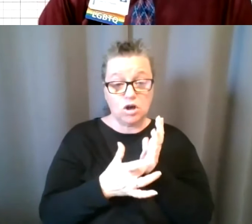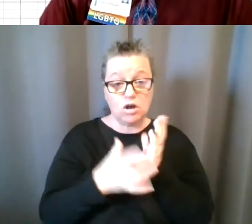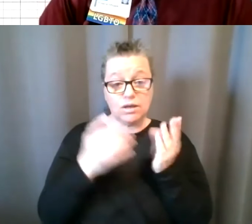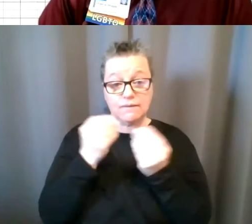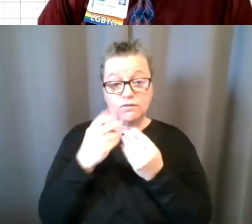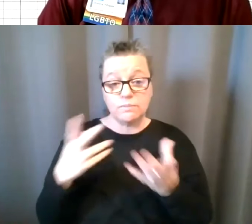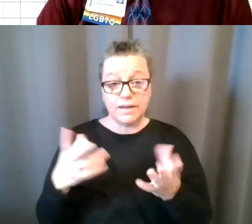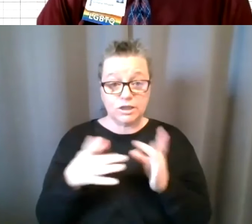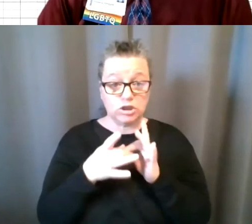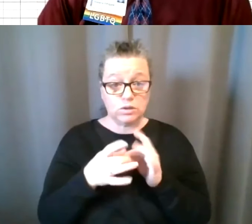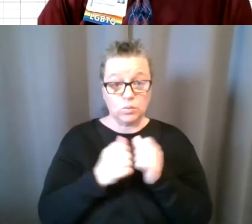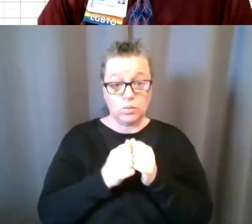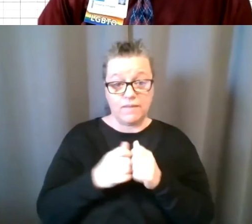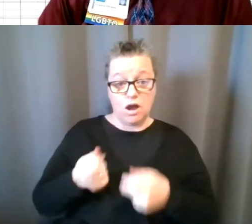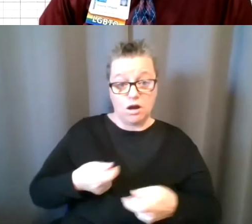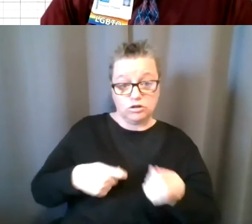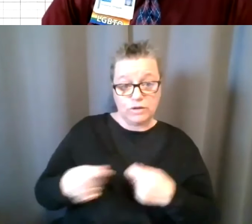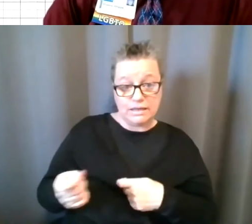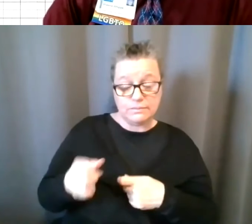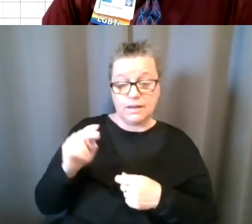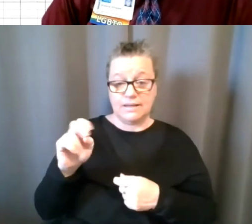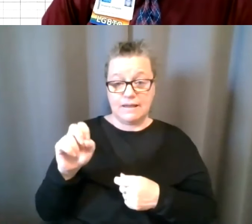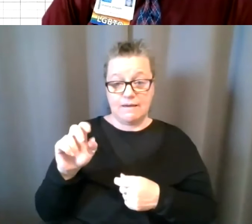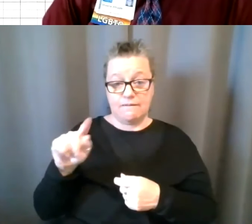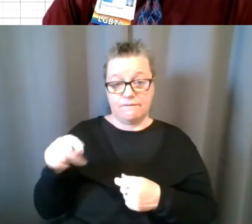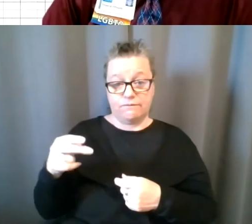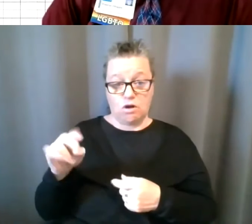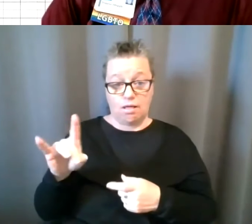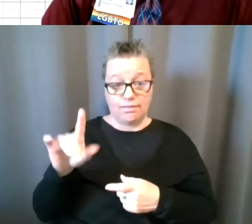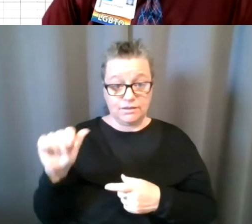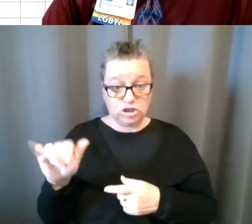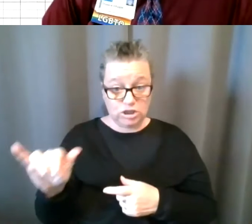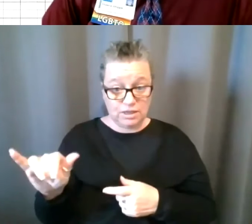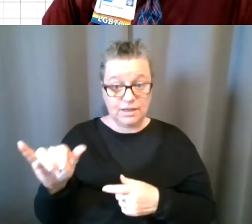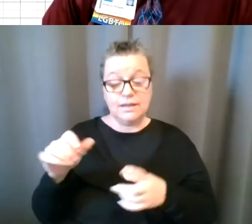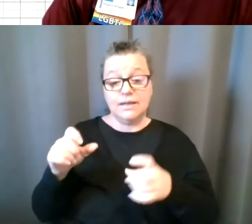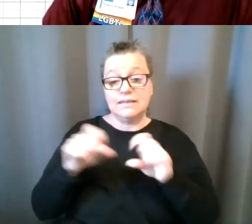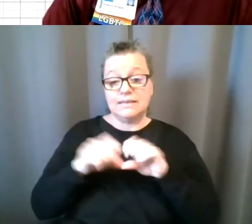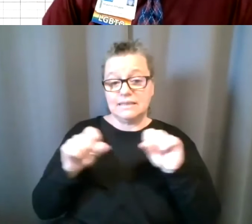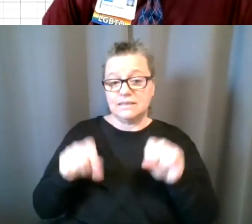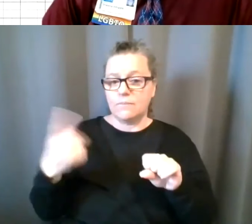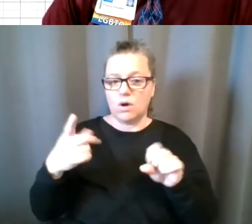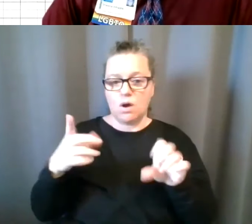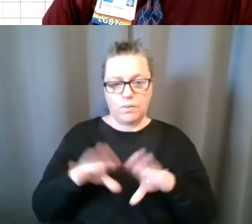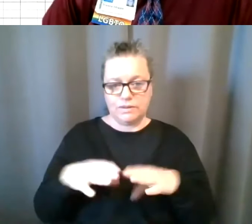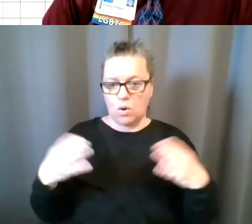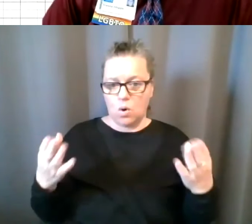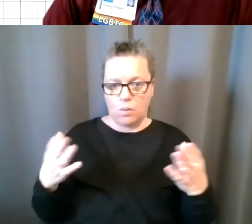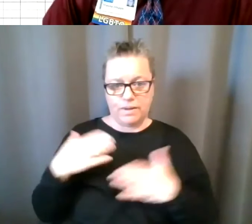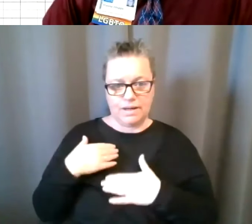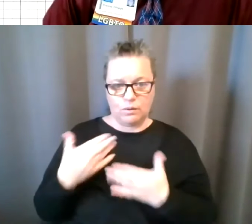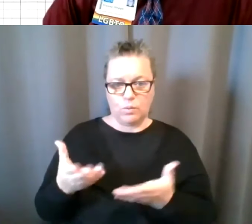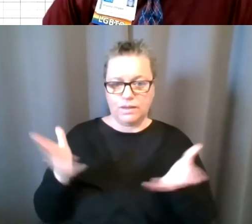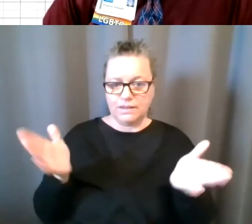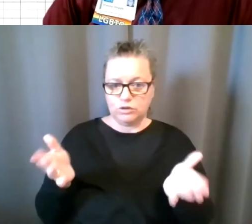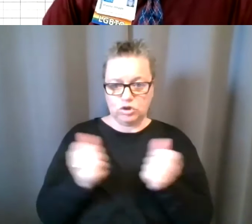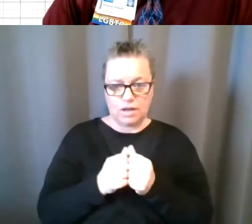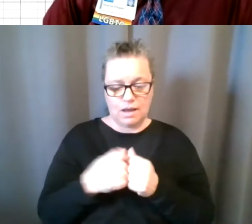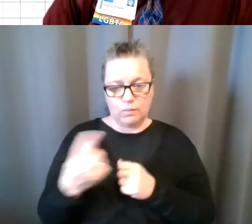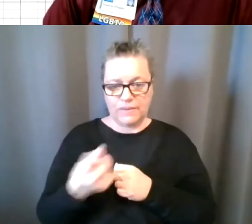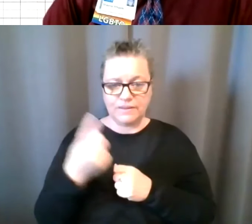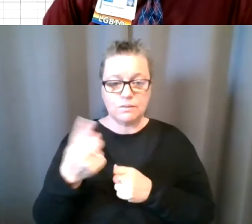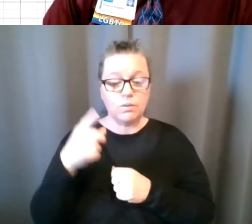information around with our transplants and our nephrology systems, they're always open and willing to chat with someone about it. So,